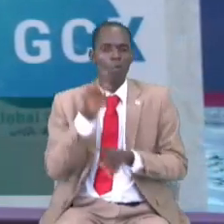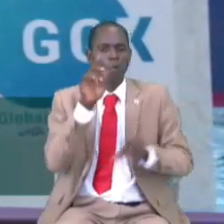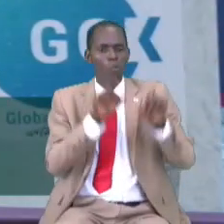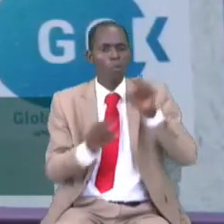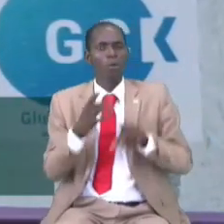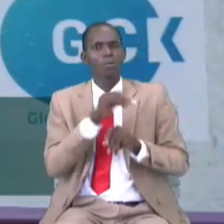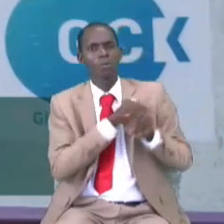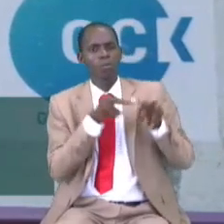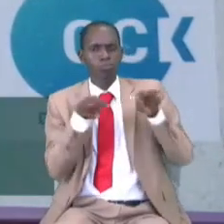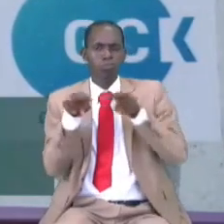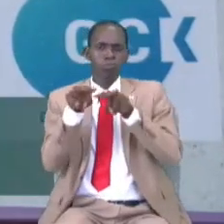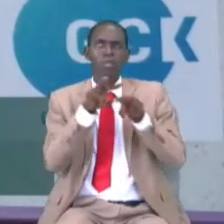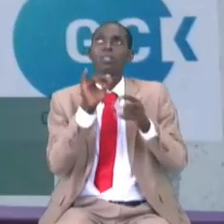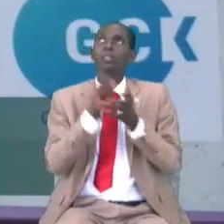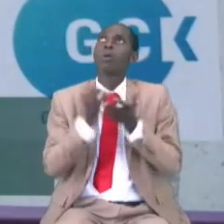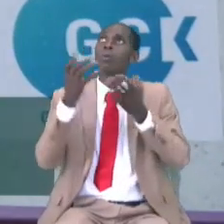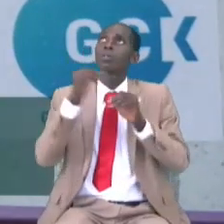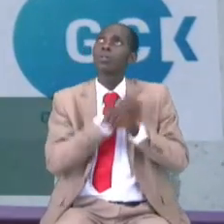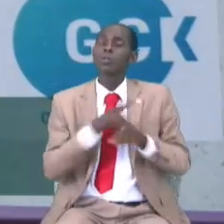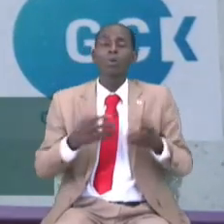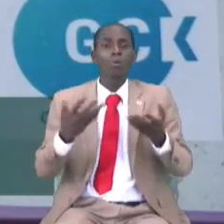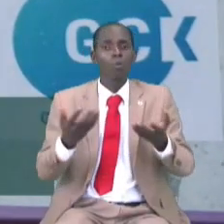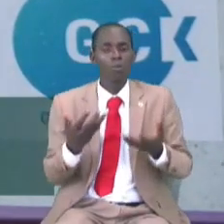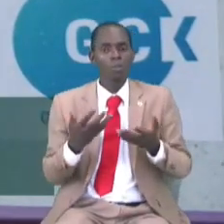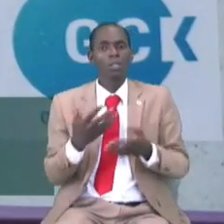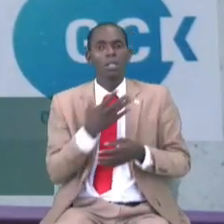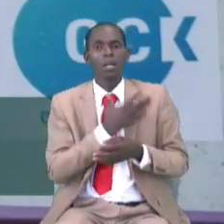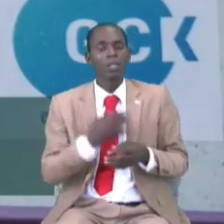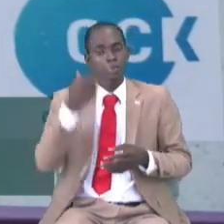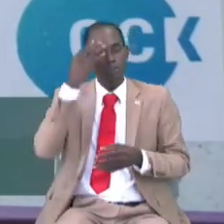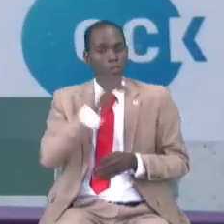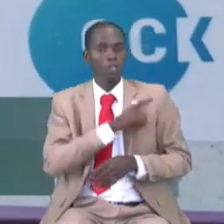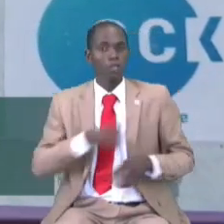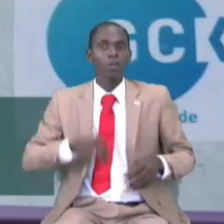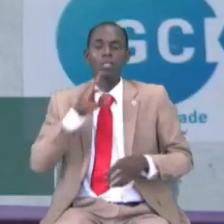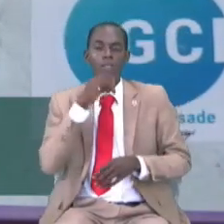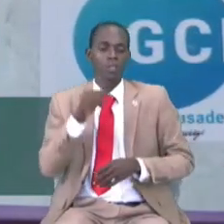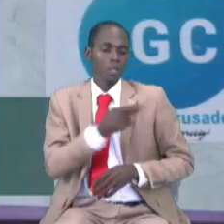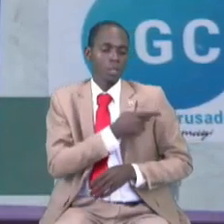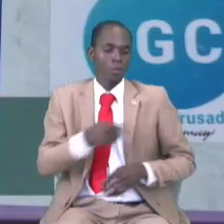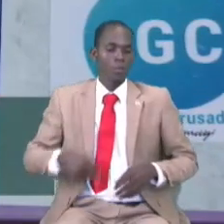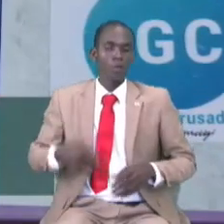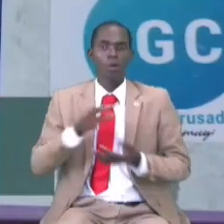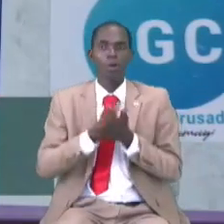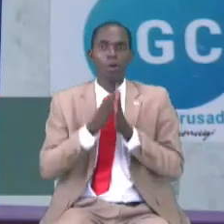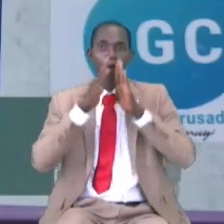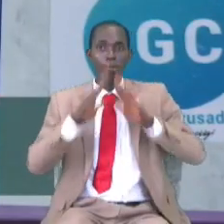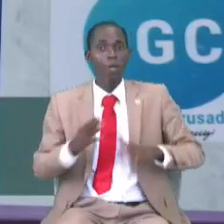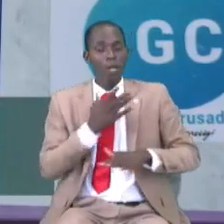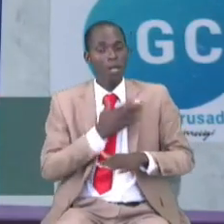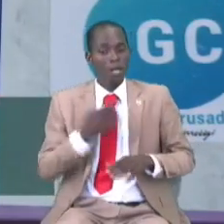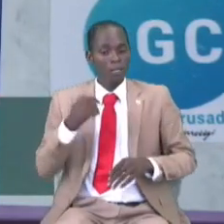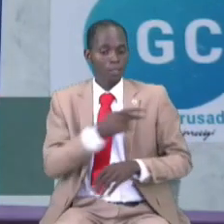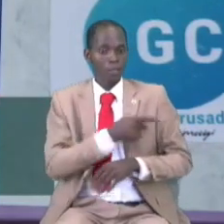of Peace. And the peace of the Prince should rule in our hearts. Are we purged? Are we pardoned? Are